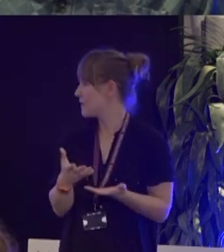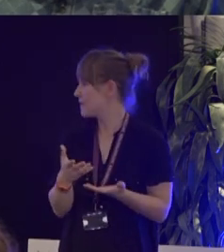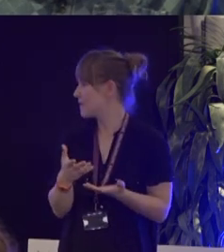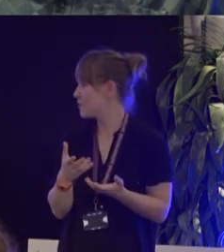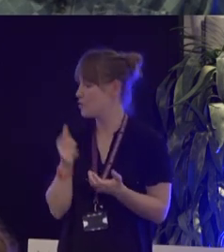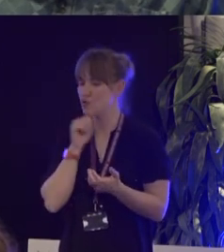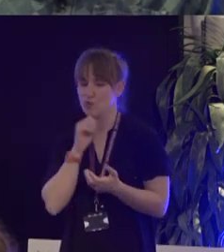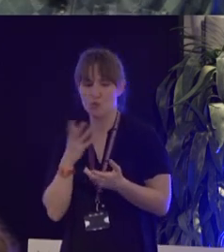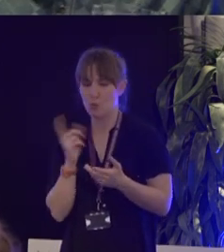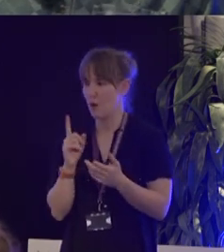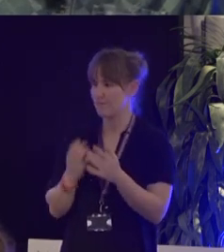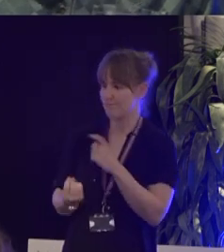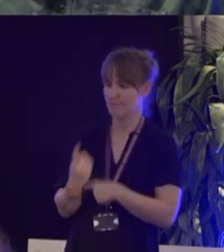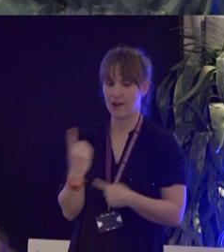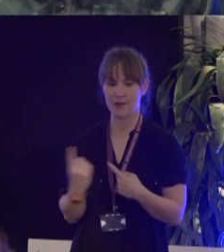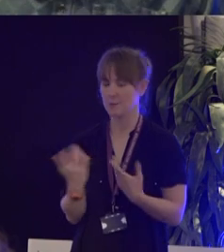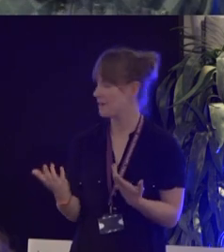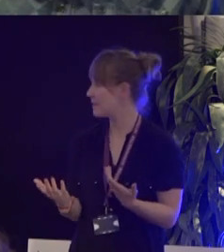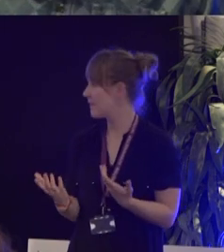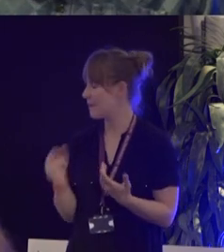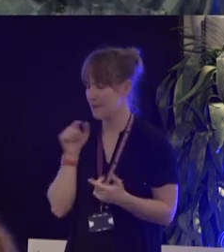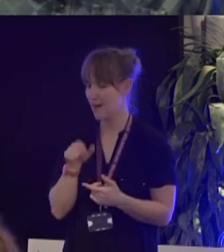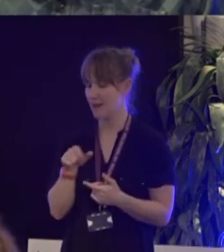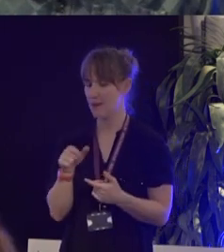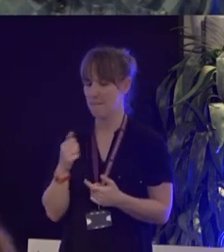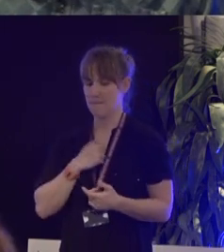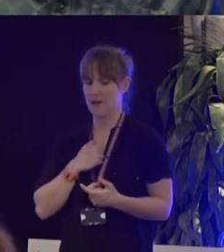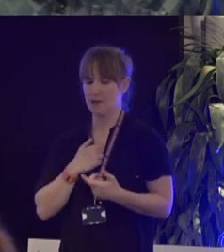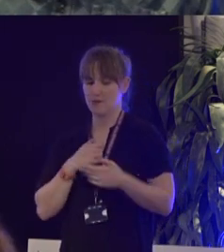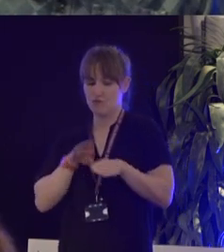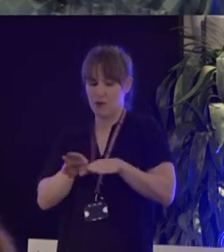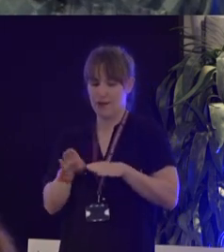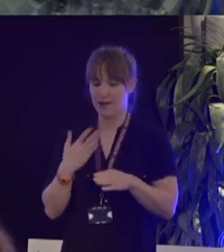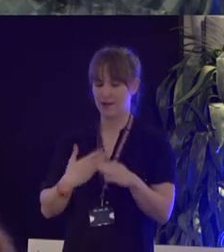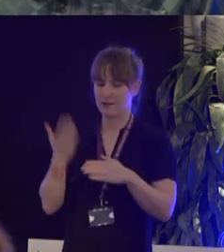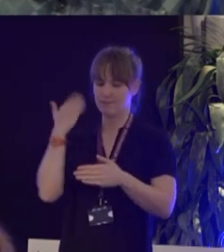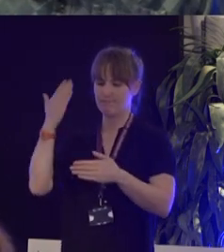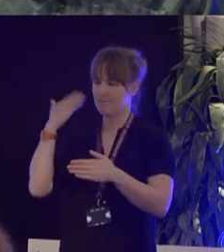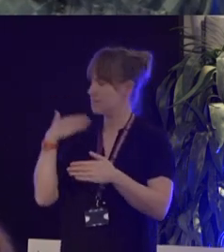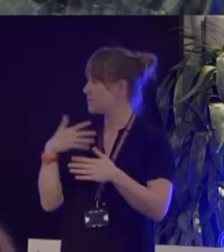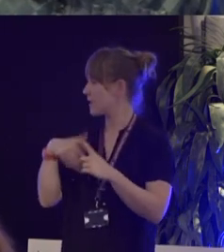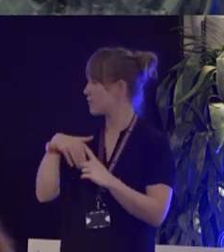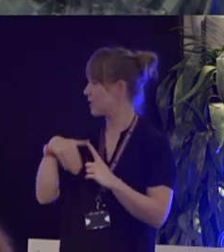use what's to hand, definitely was my training ground,